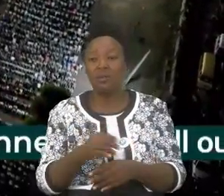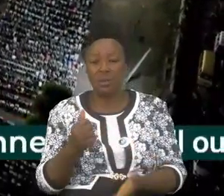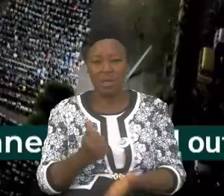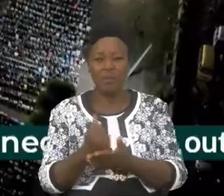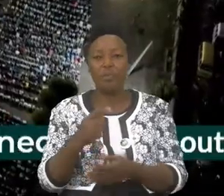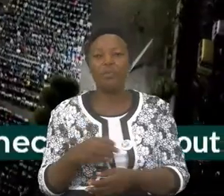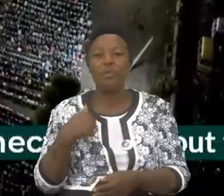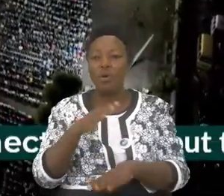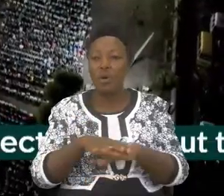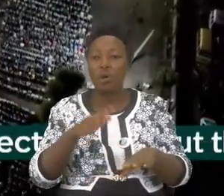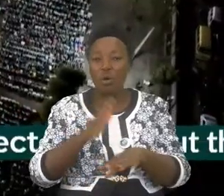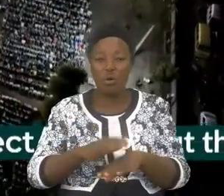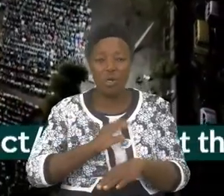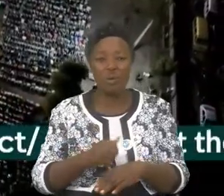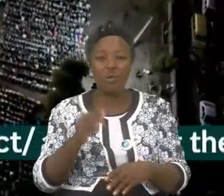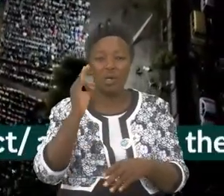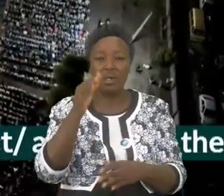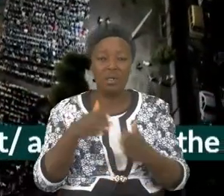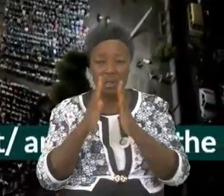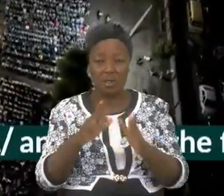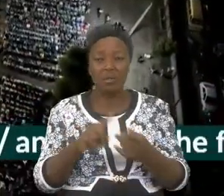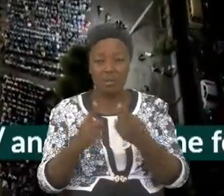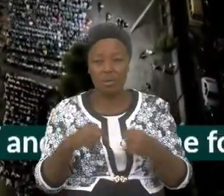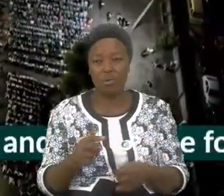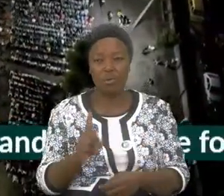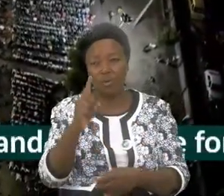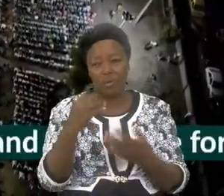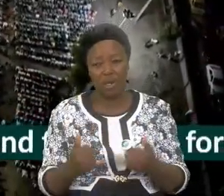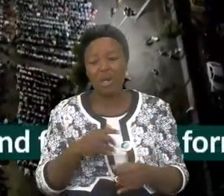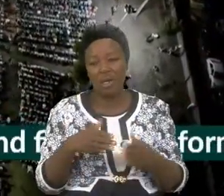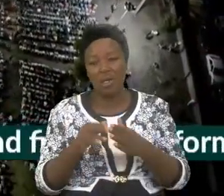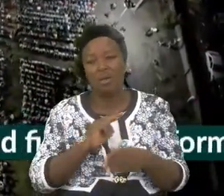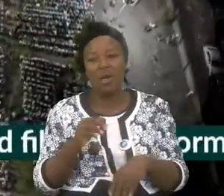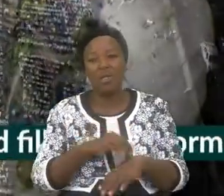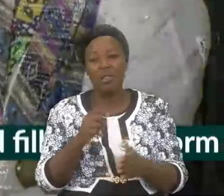and lead us at this time of counseling. God bless you.